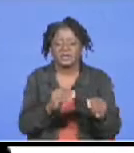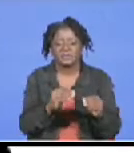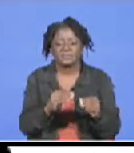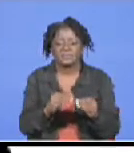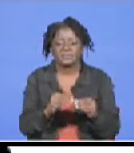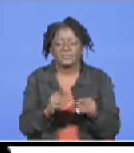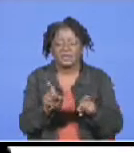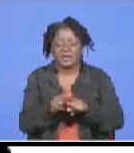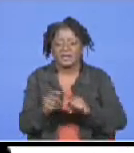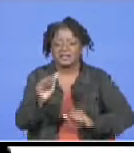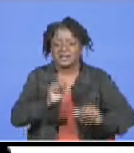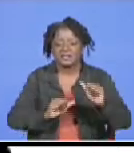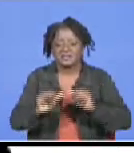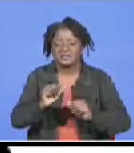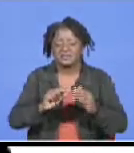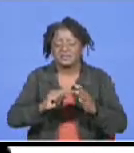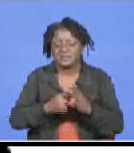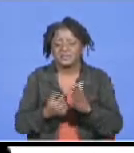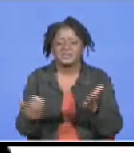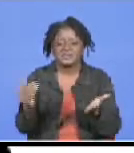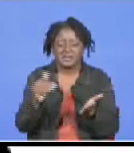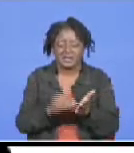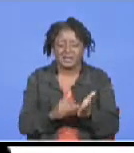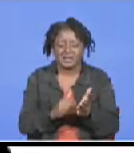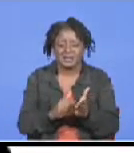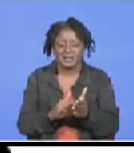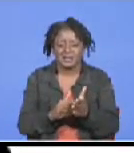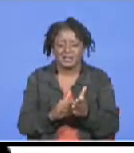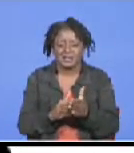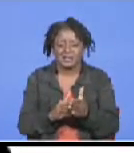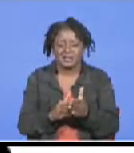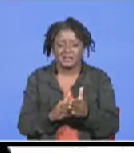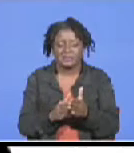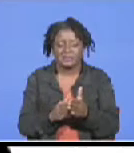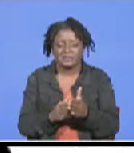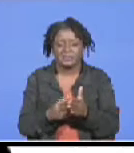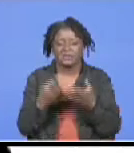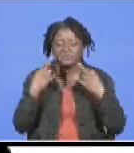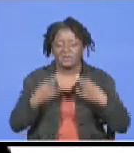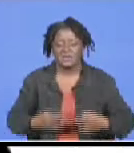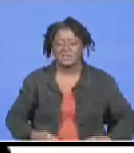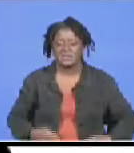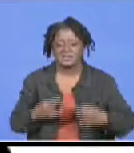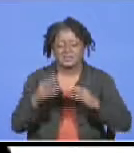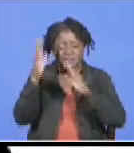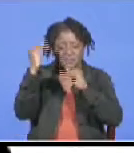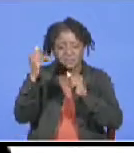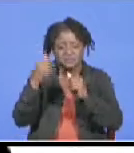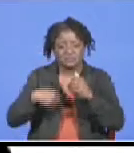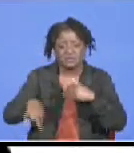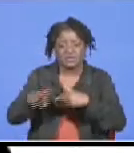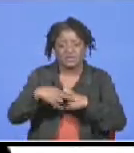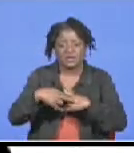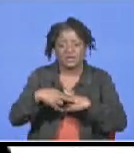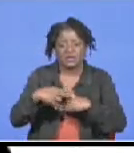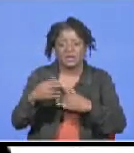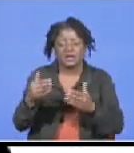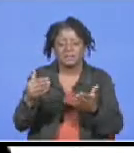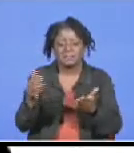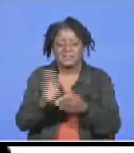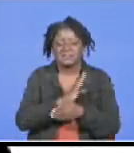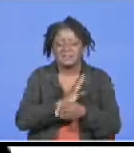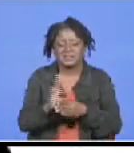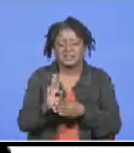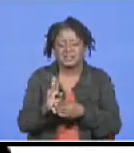As activity begins to bloom once again on the sleepy Abaco streets, residents look forward to the return of a once again bustling